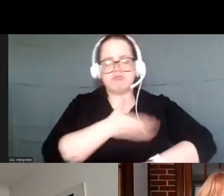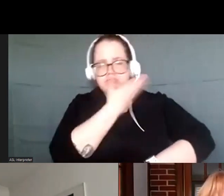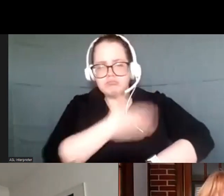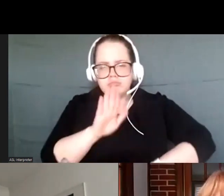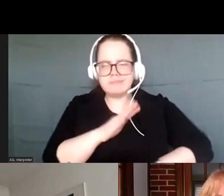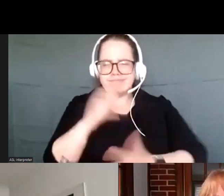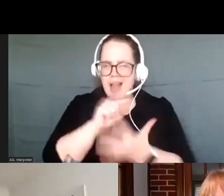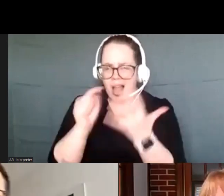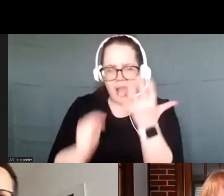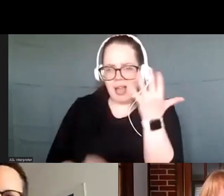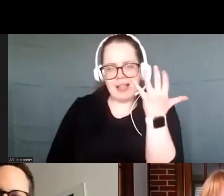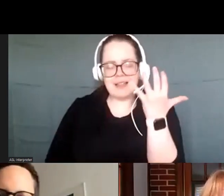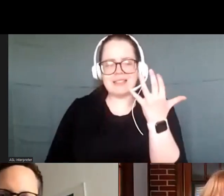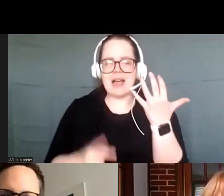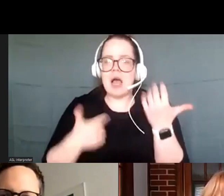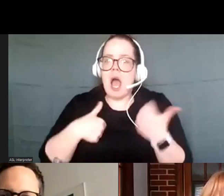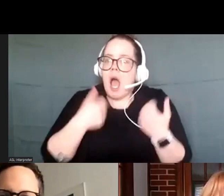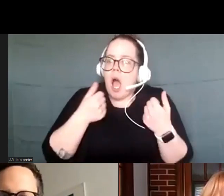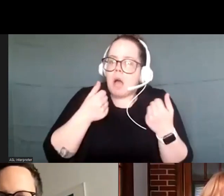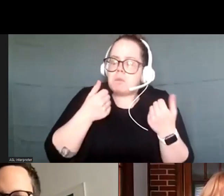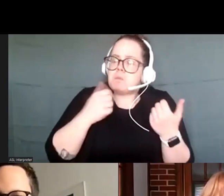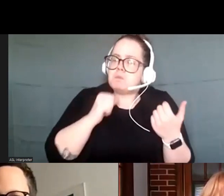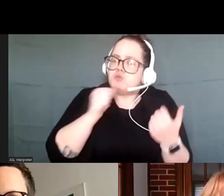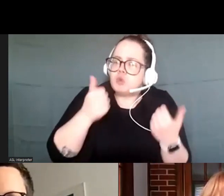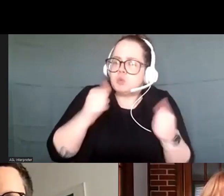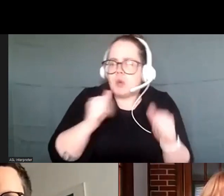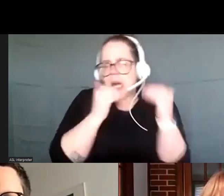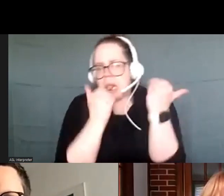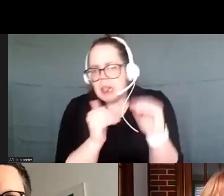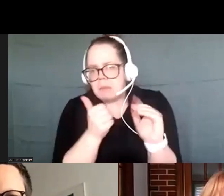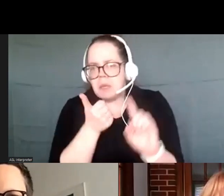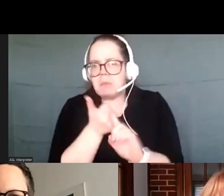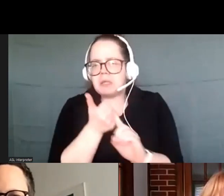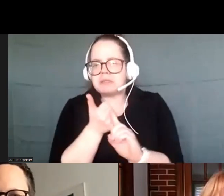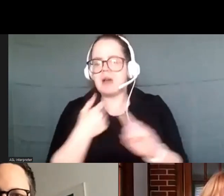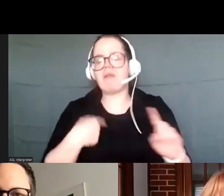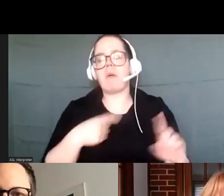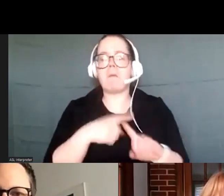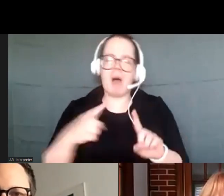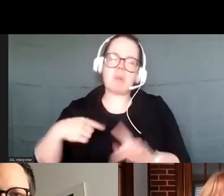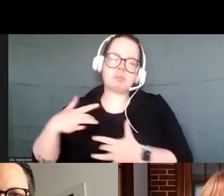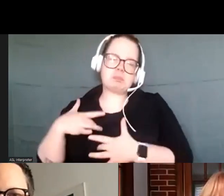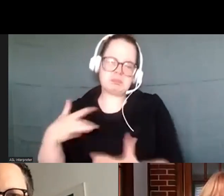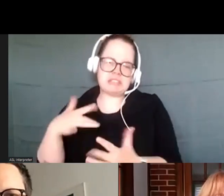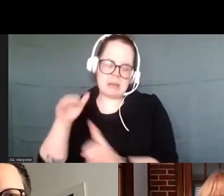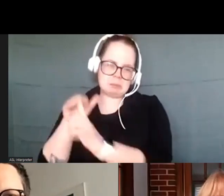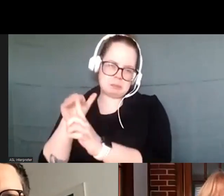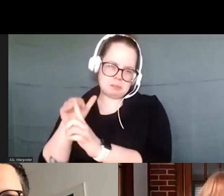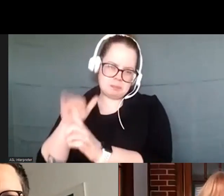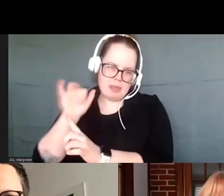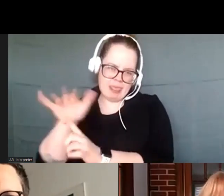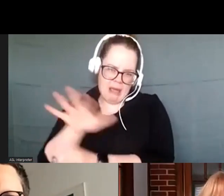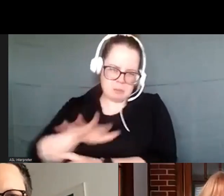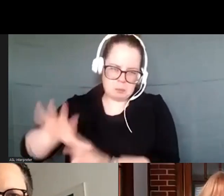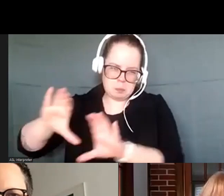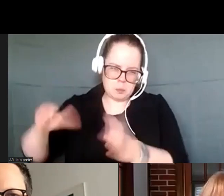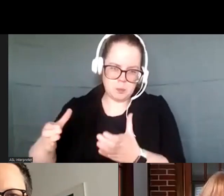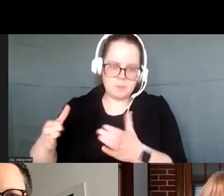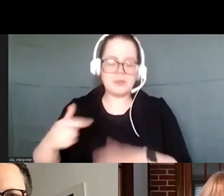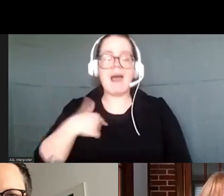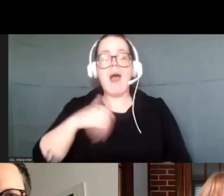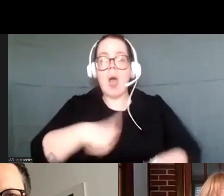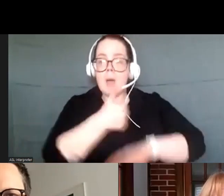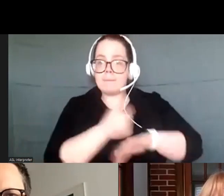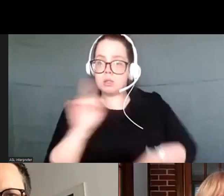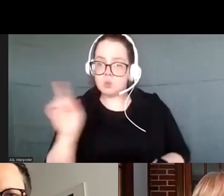I don't kind of try to limit myself, but we've tended to run in that lane. I am based in North